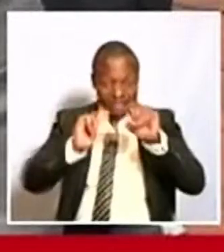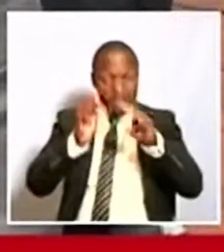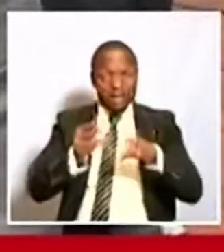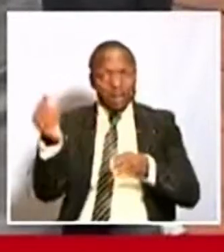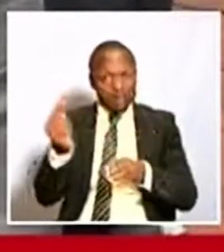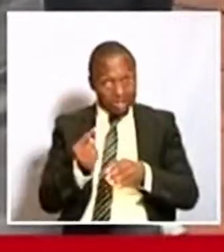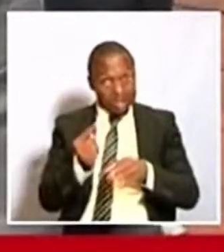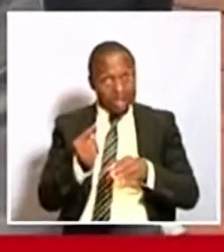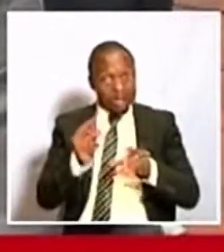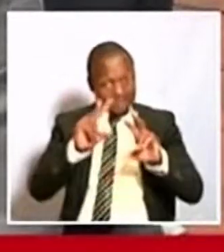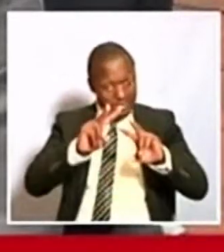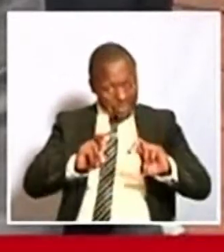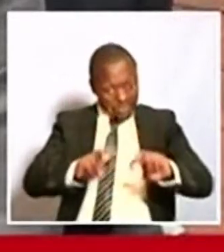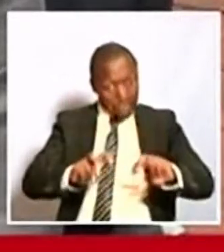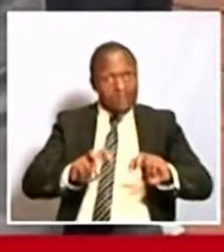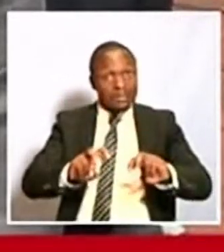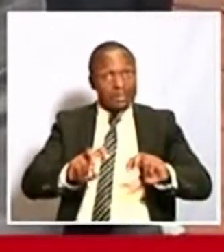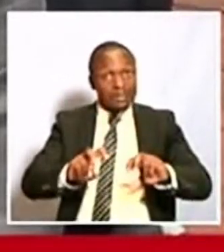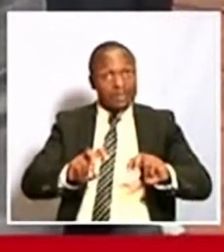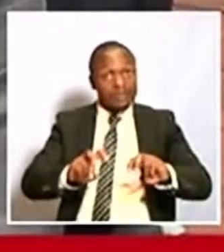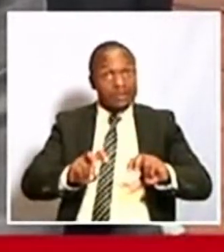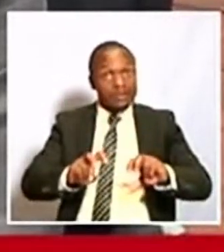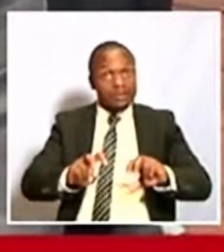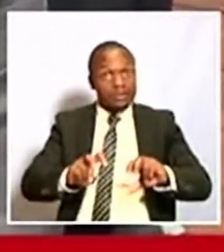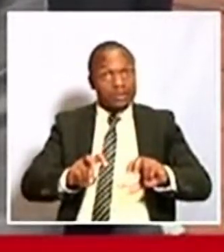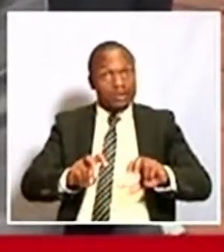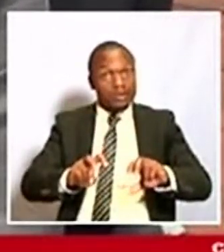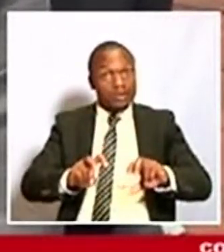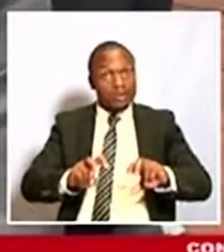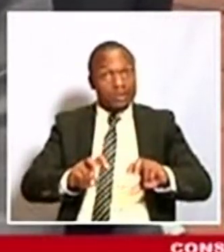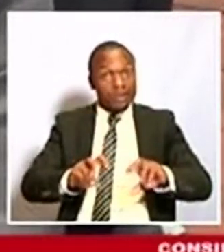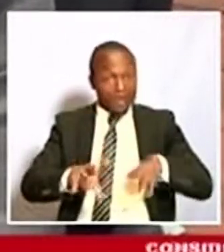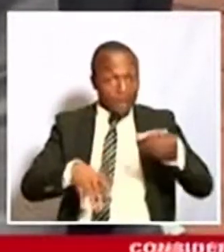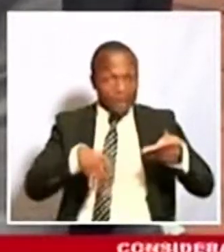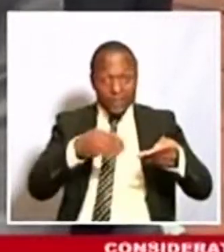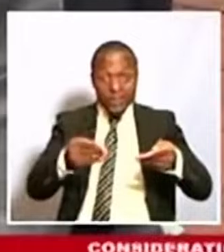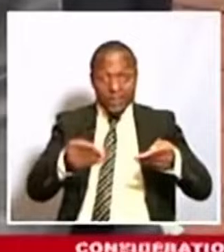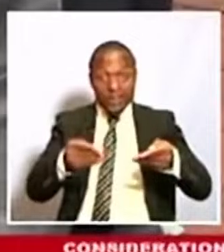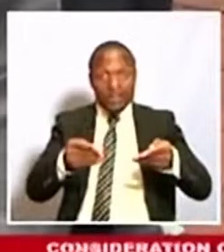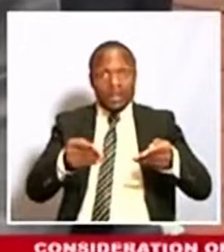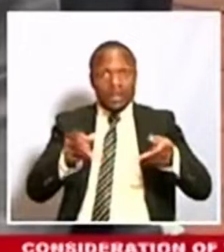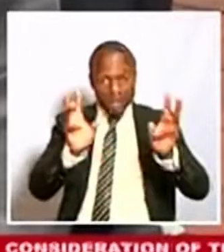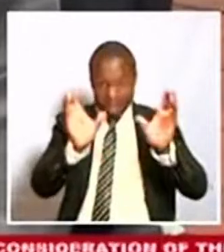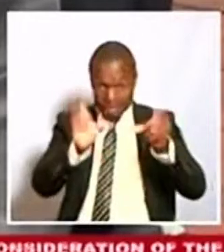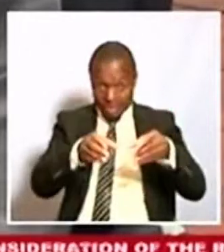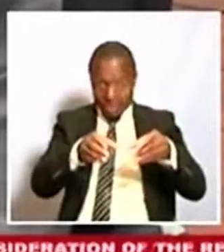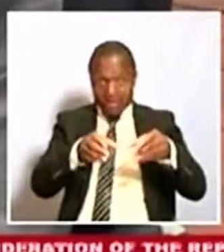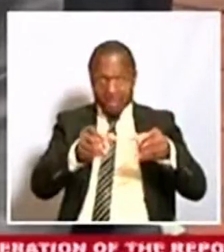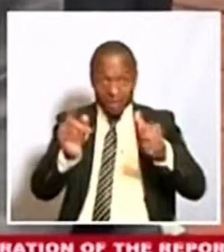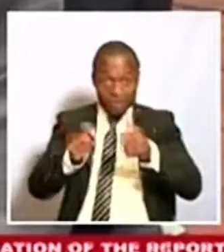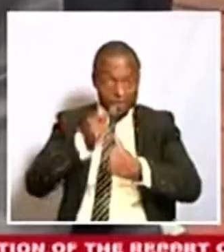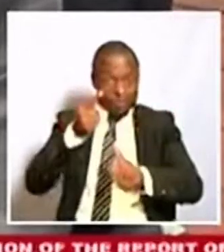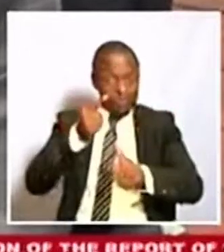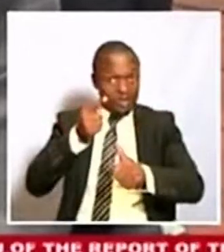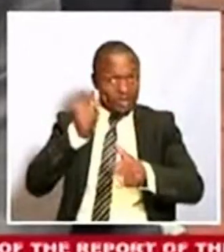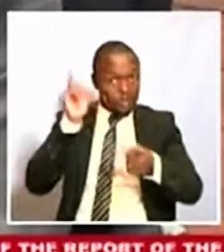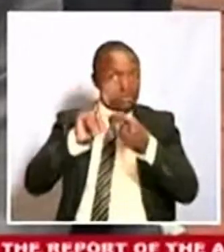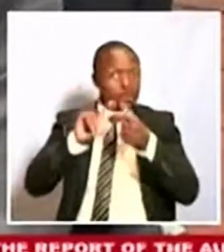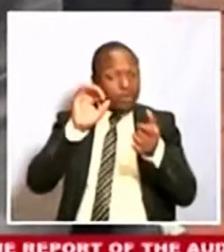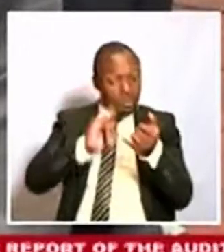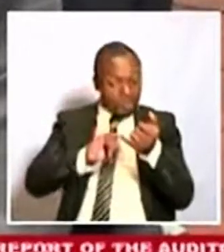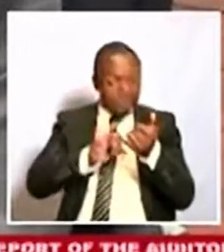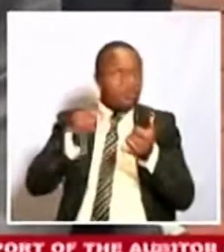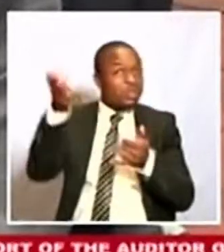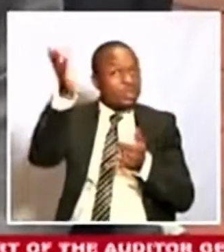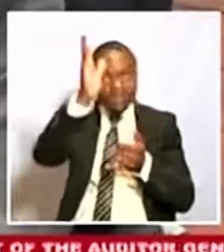check on the expenses that you had as a council from April when these cooperatives were until September, that you